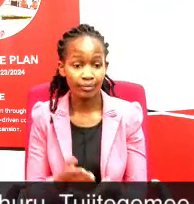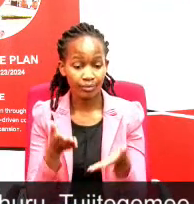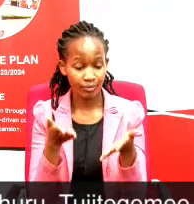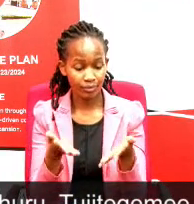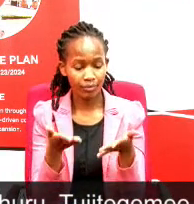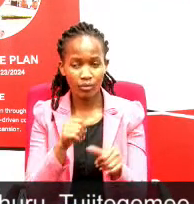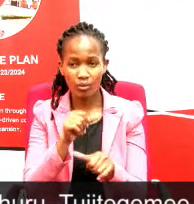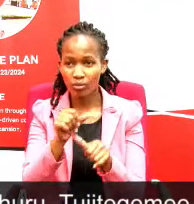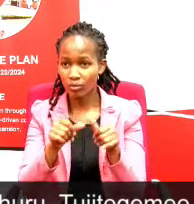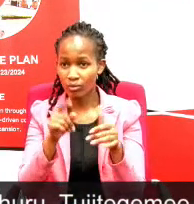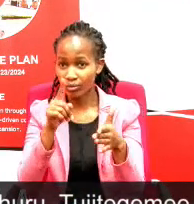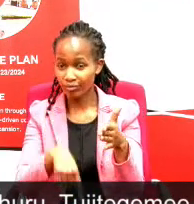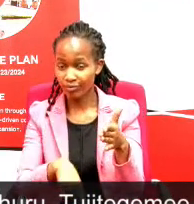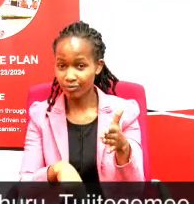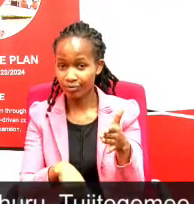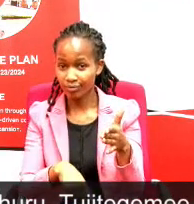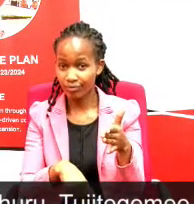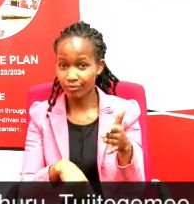Here is about